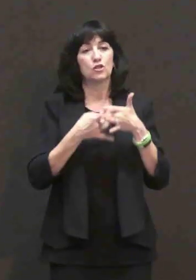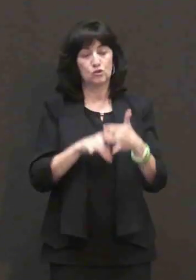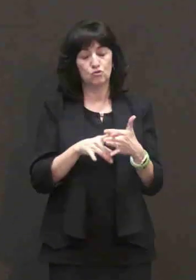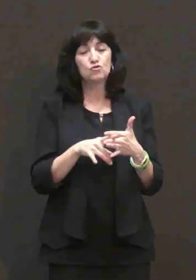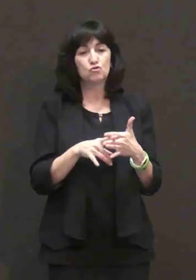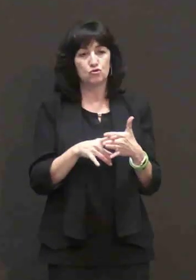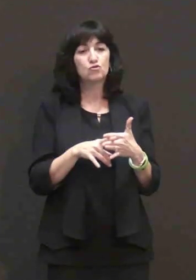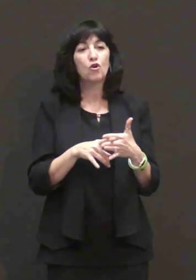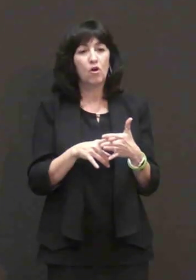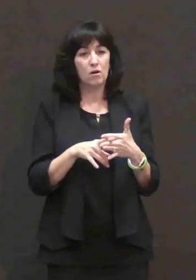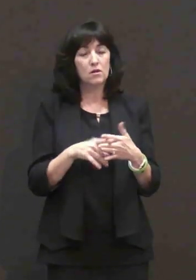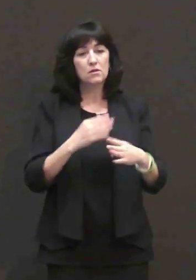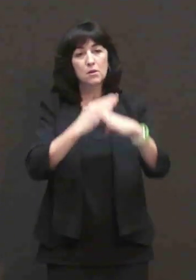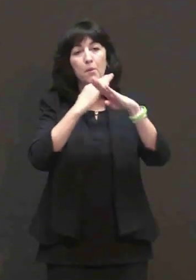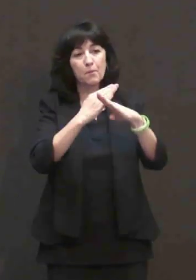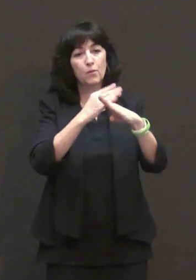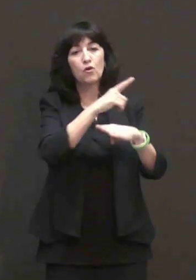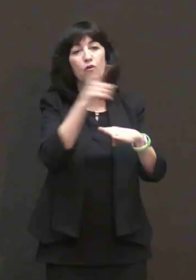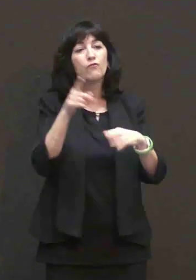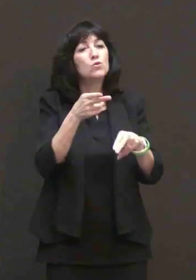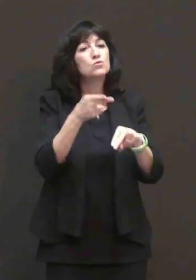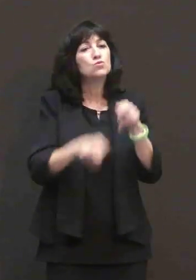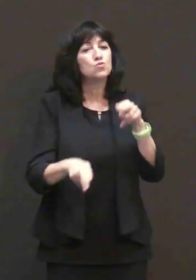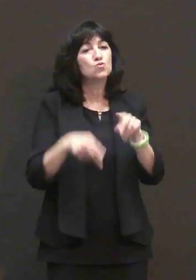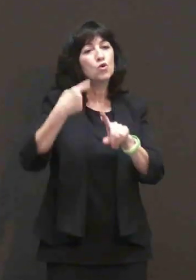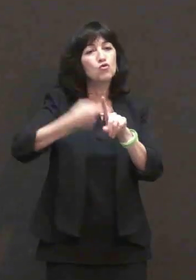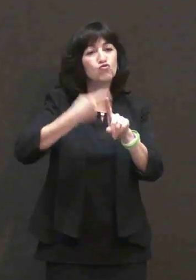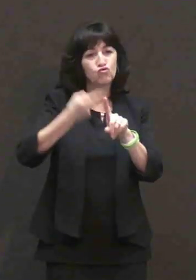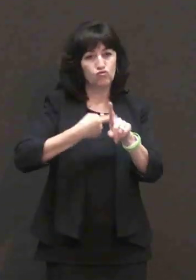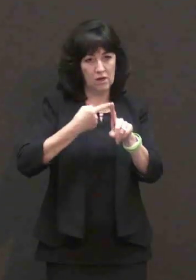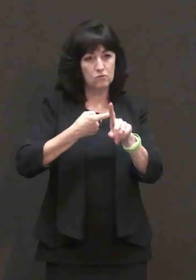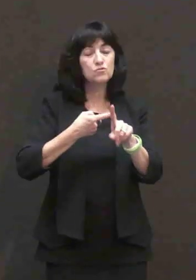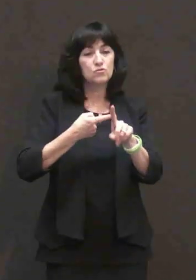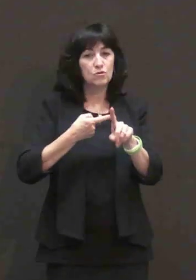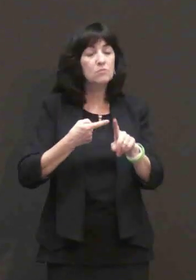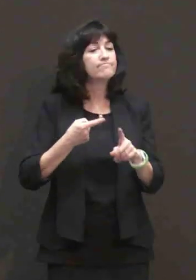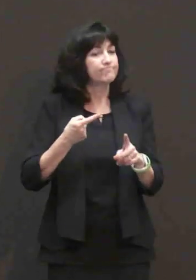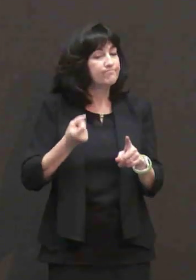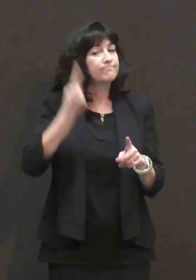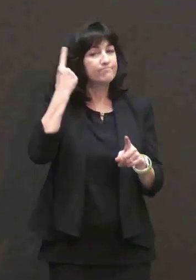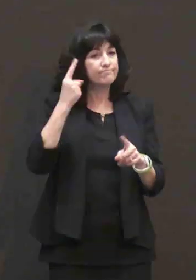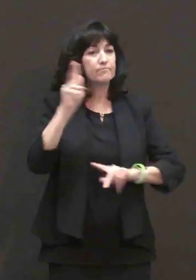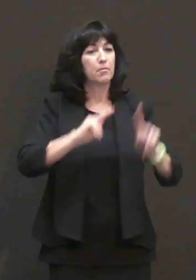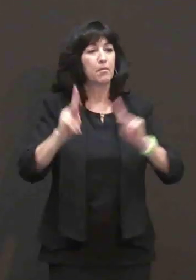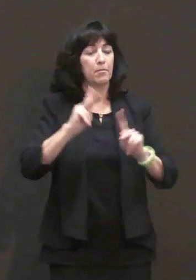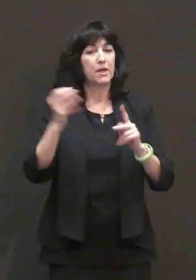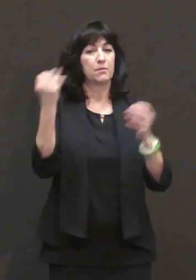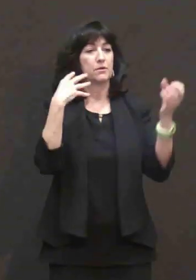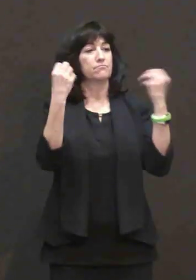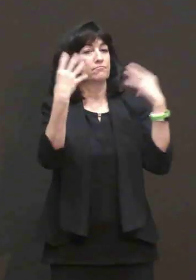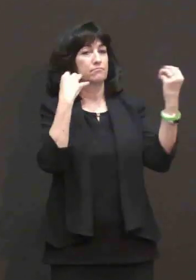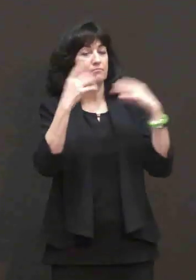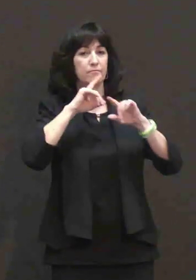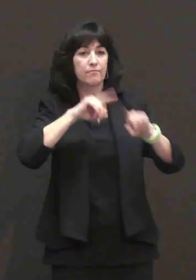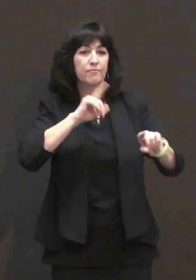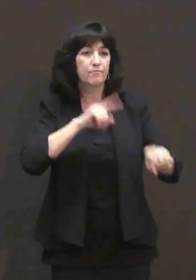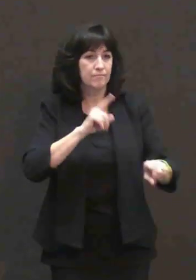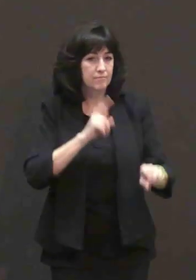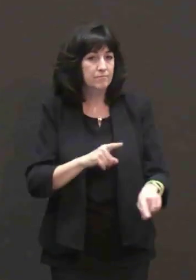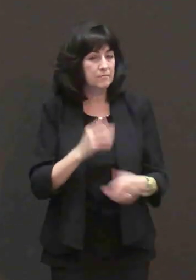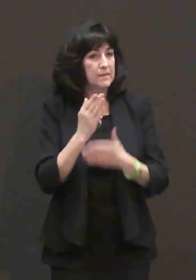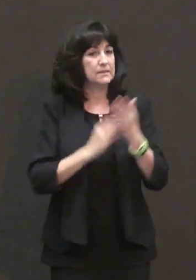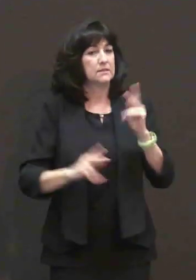rentals, getting a lot of feedback from the beach areas and other parts of our state about that, and creating problems bringing